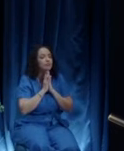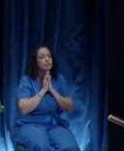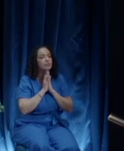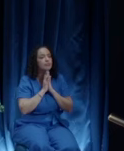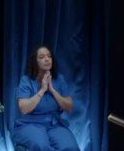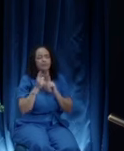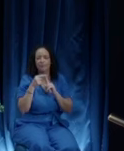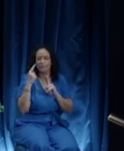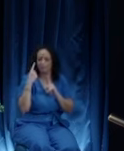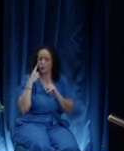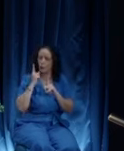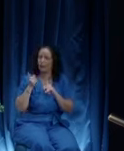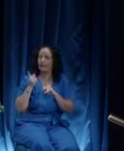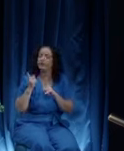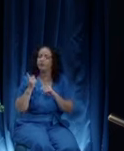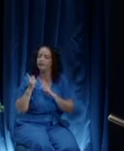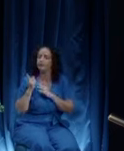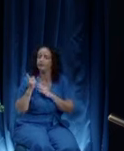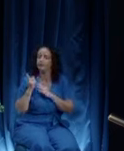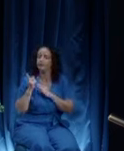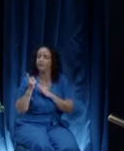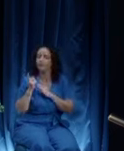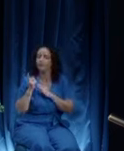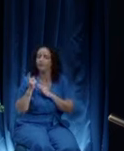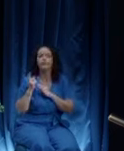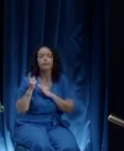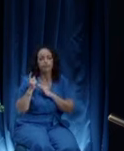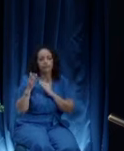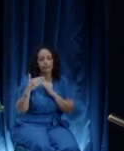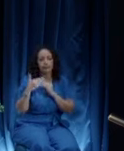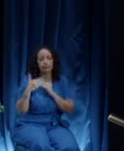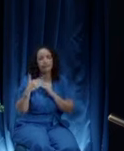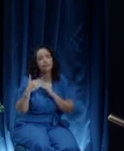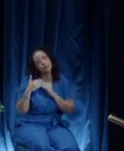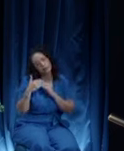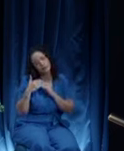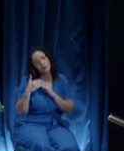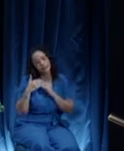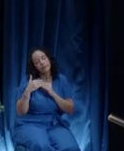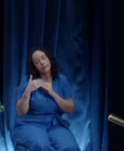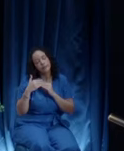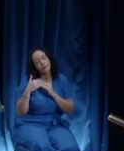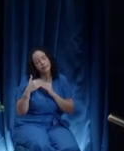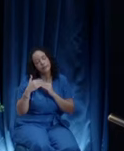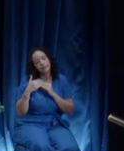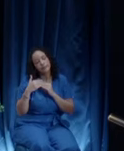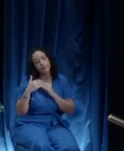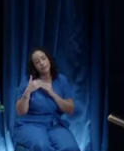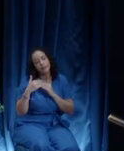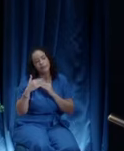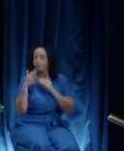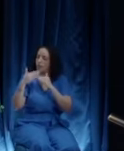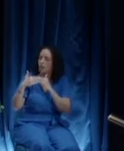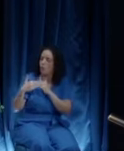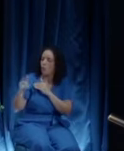Do you think there are more lovers of the Stuart and Tudor court who deserve their story being